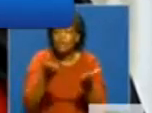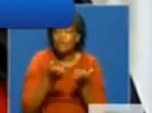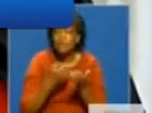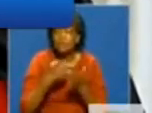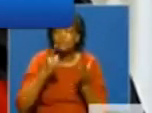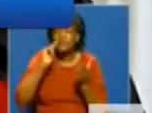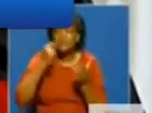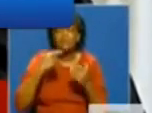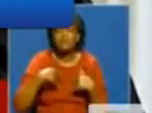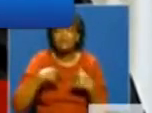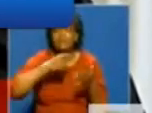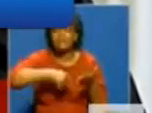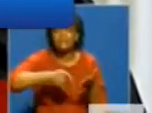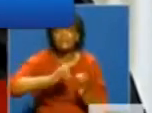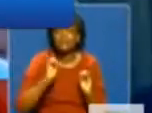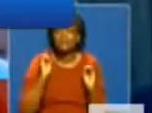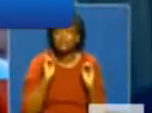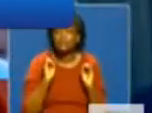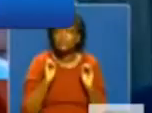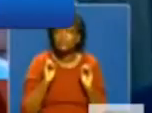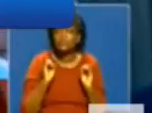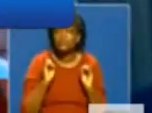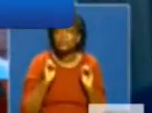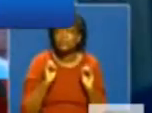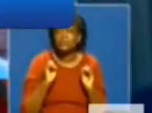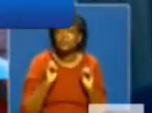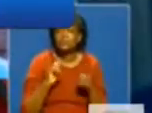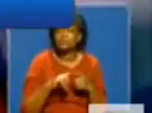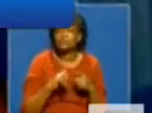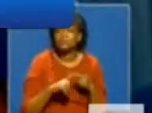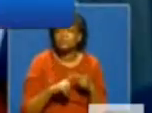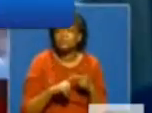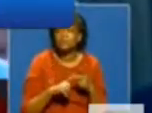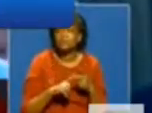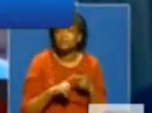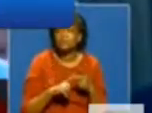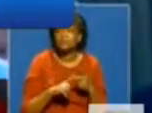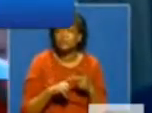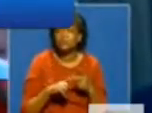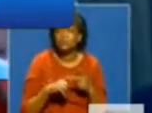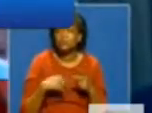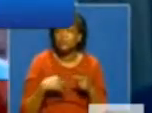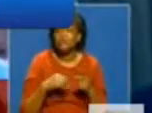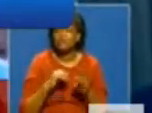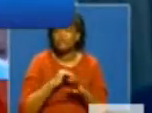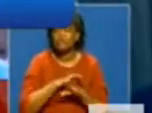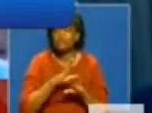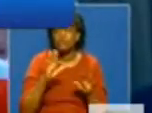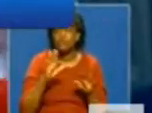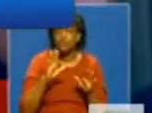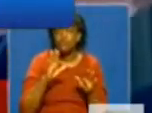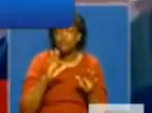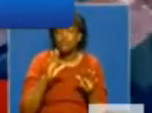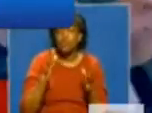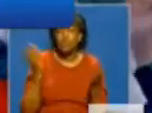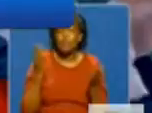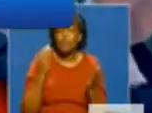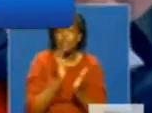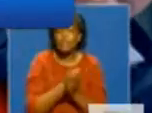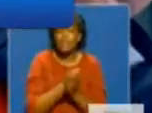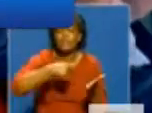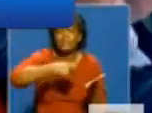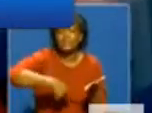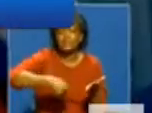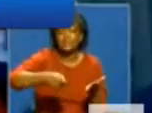signature. When in the second place there is no repository of signatures, and that the